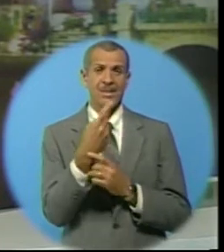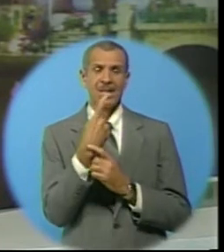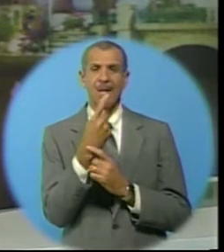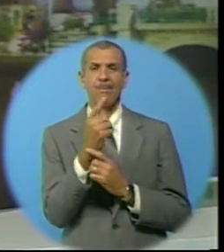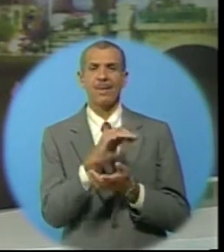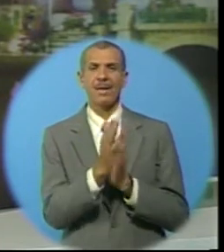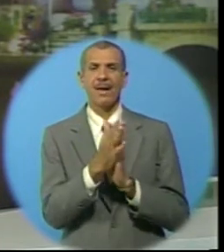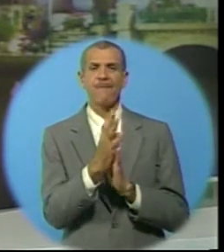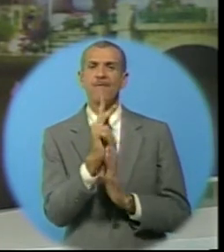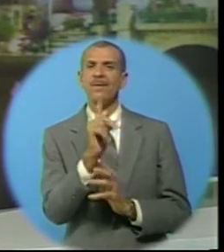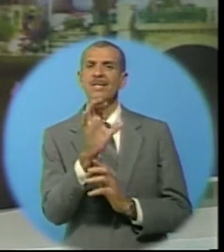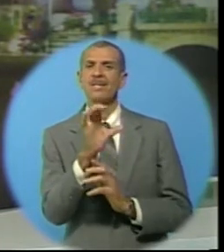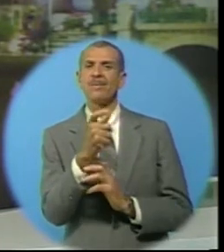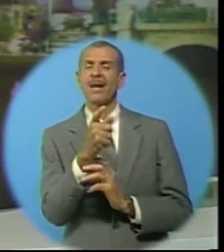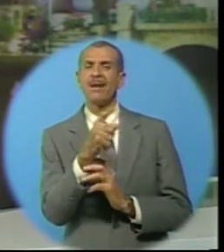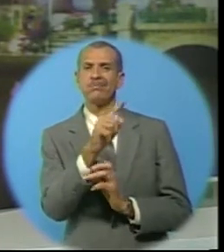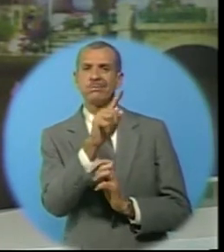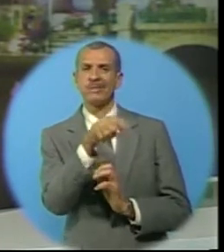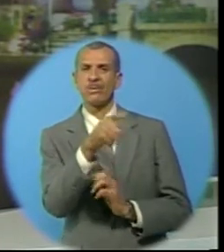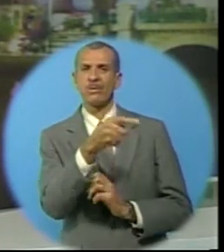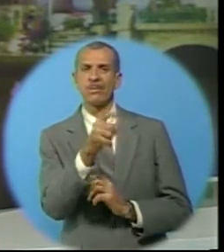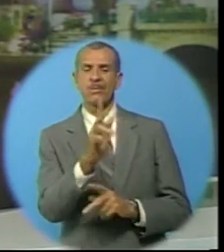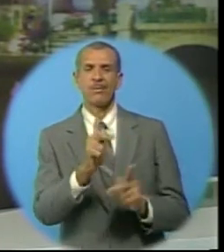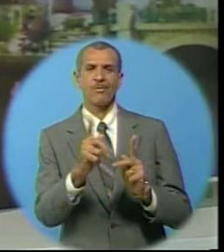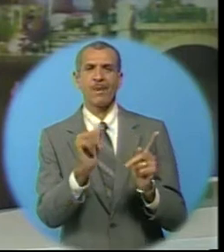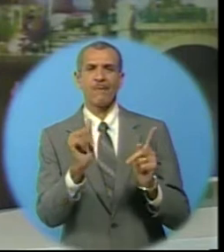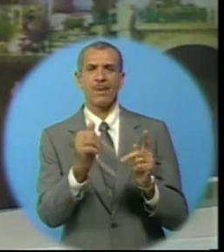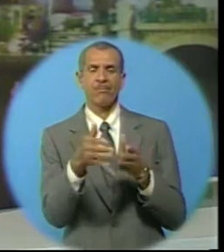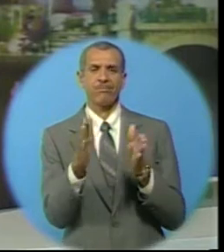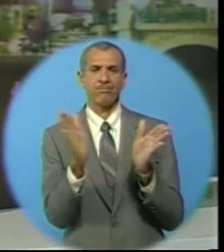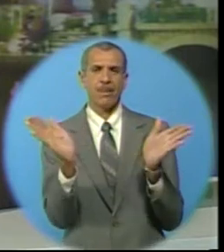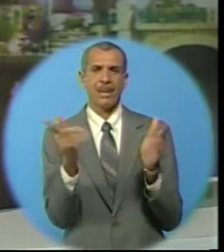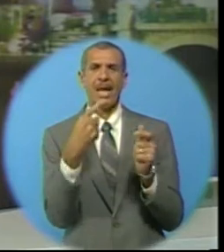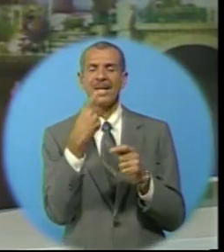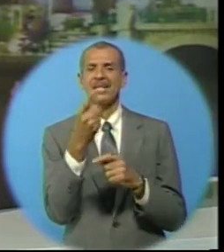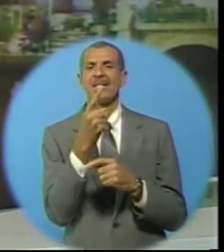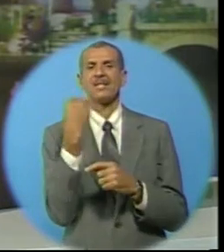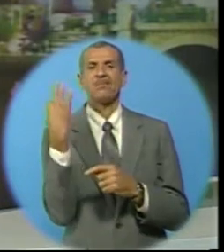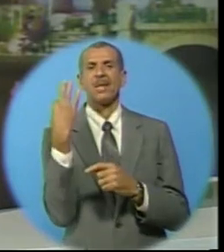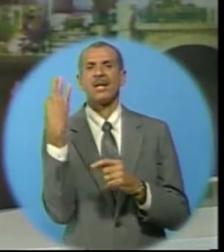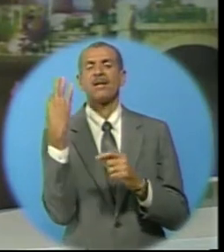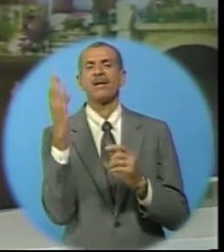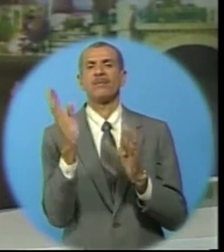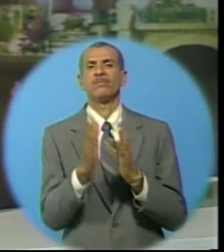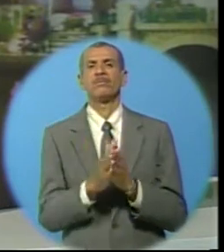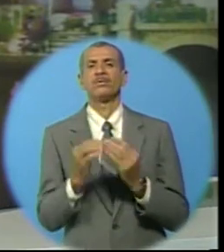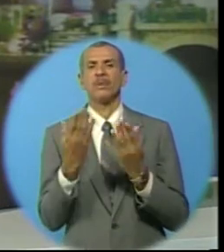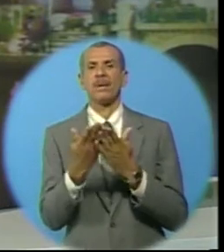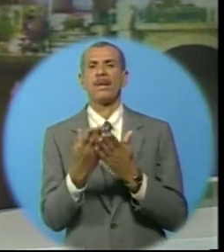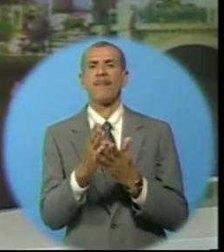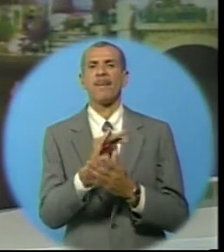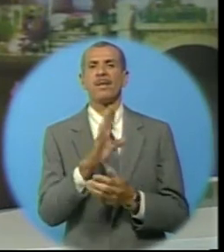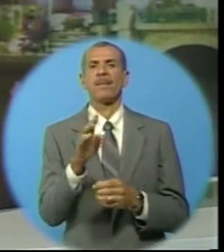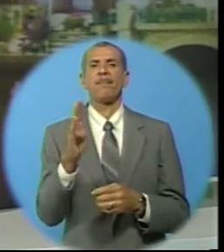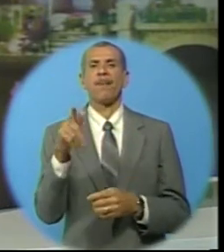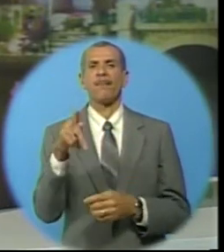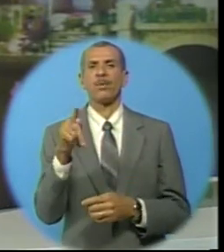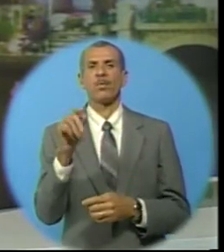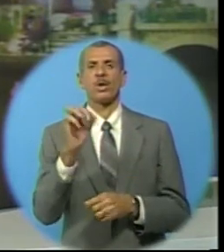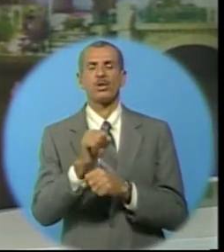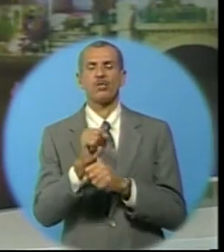victims of discrimination from members of the public. She was speaking during a presentation for nurses at the Barbados Public Workers Credit